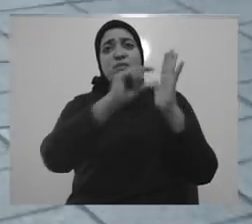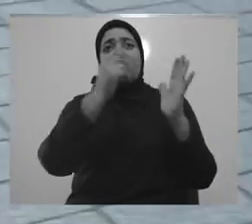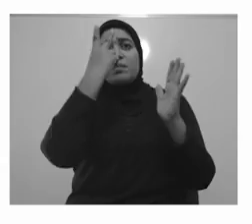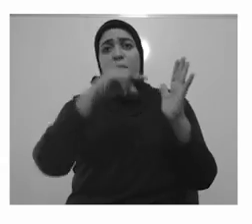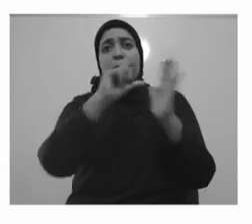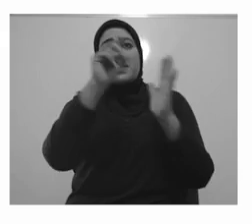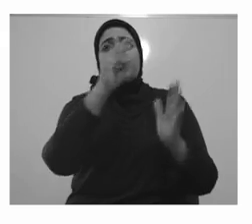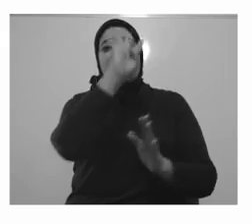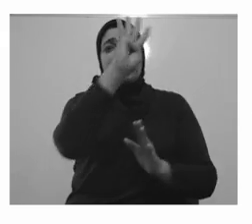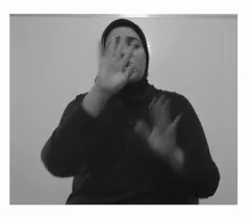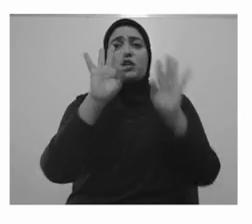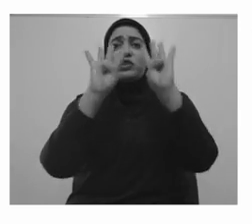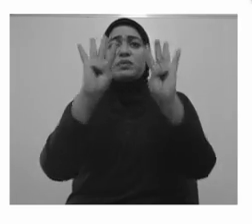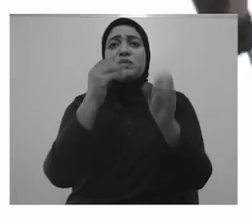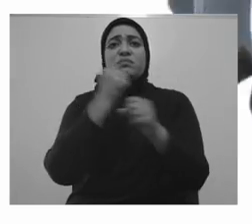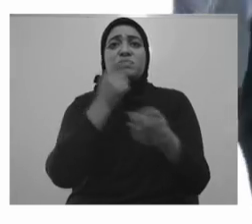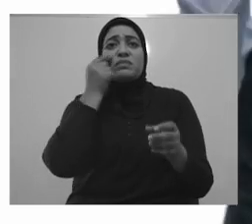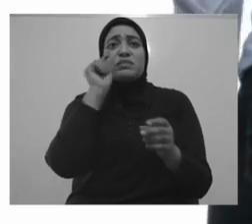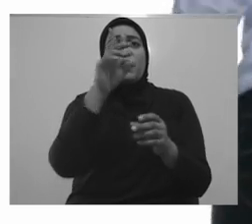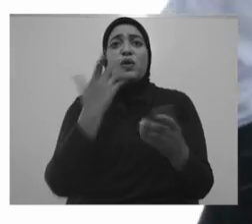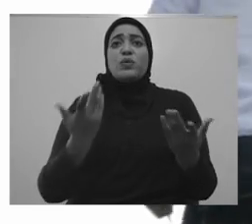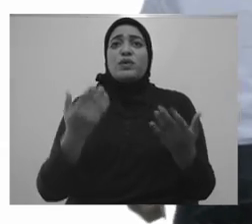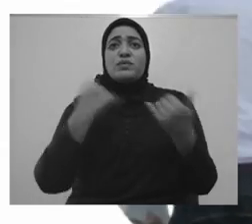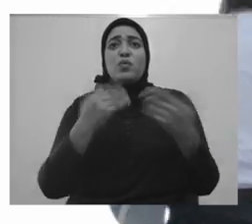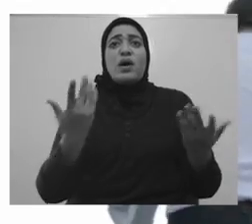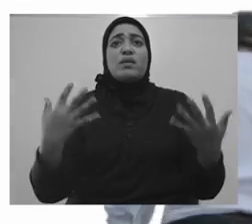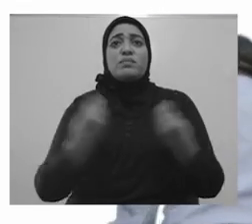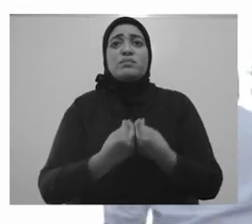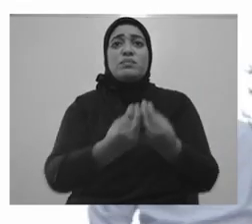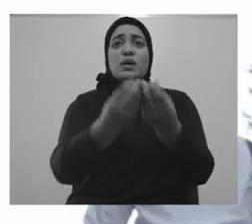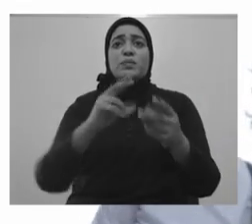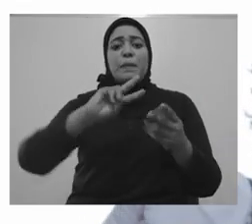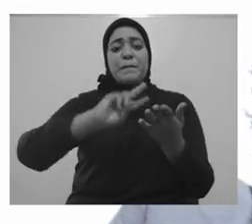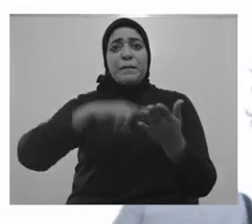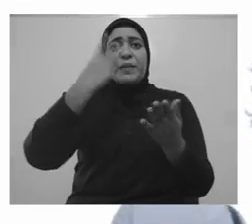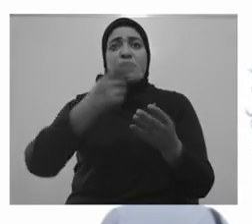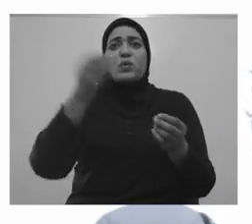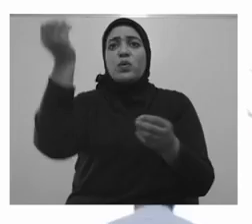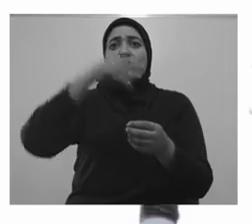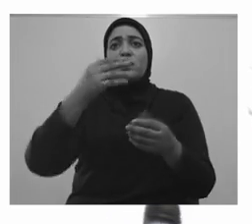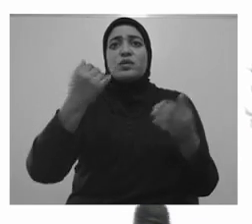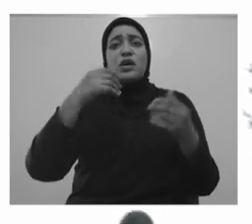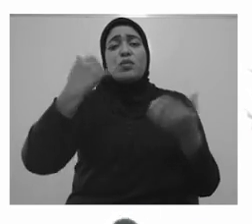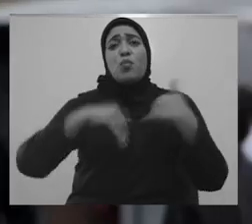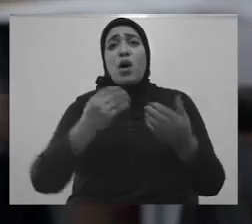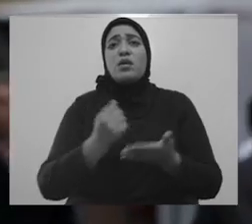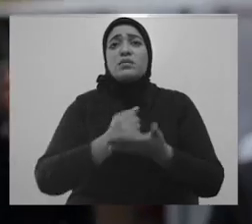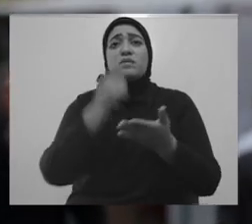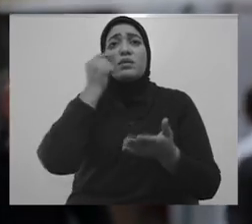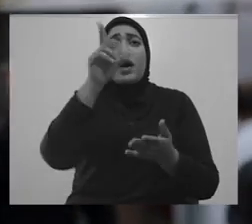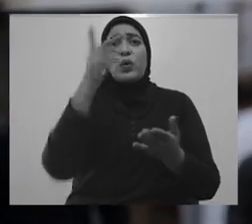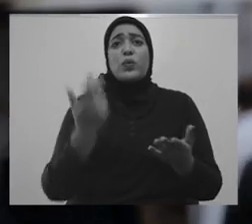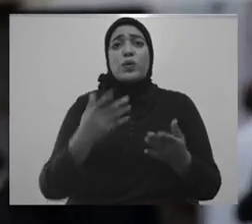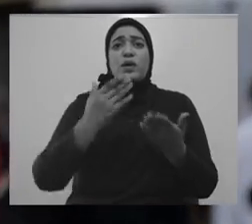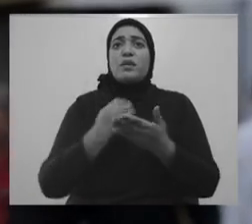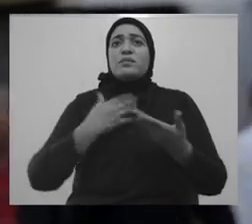enormous gain for disabled We feel an engagement of the State for the change of the situation of disabled the